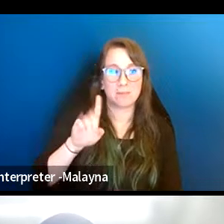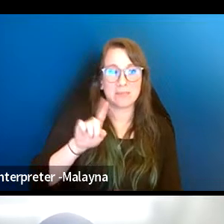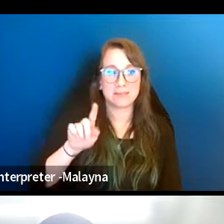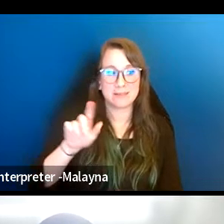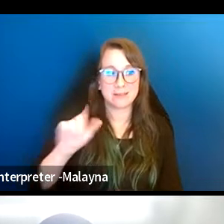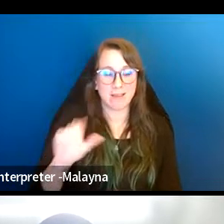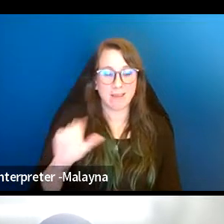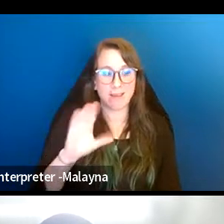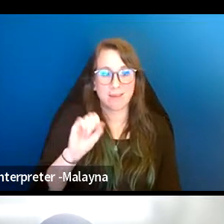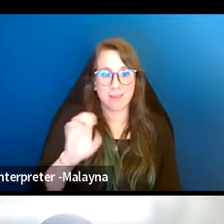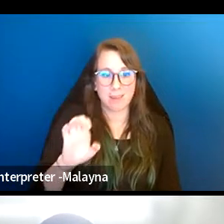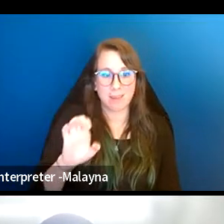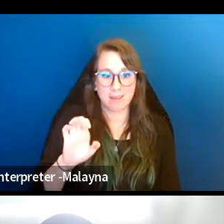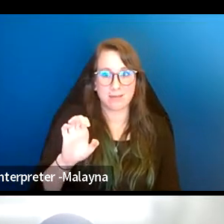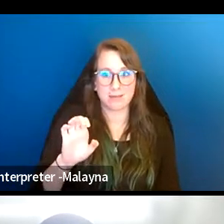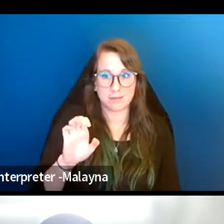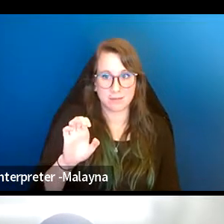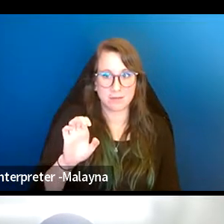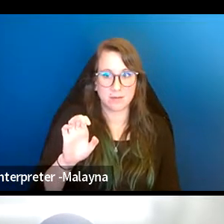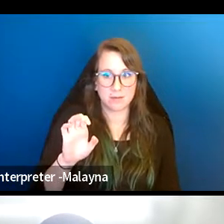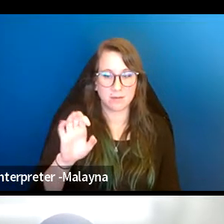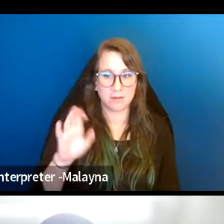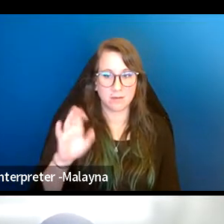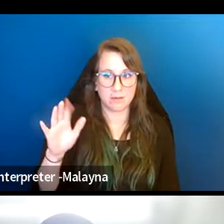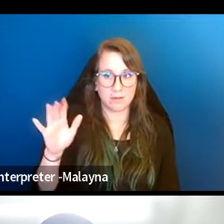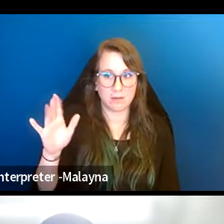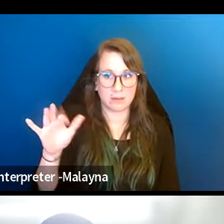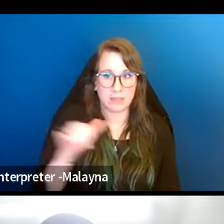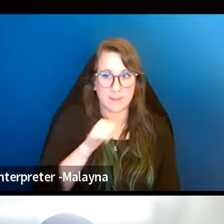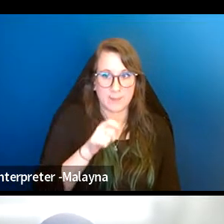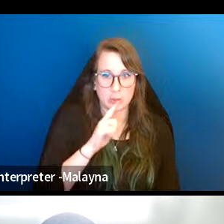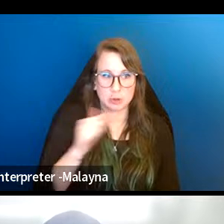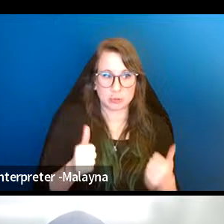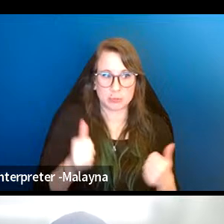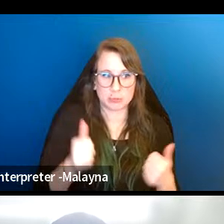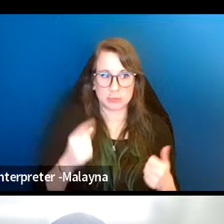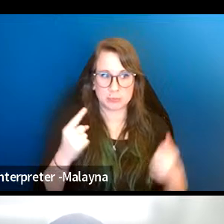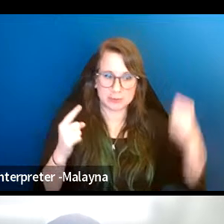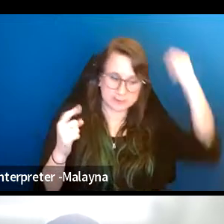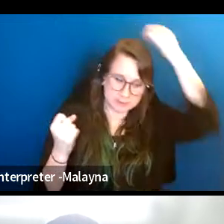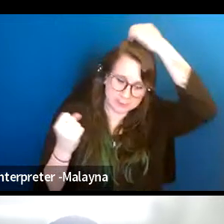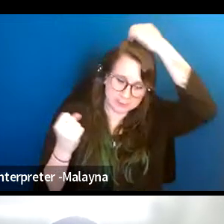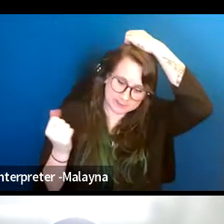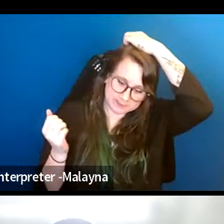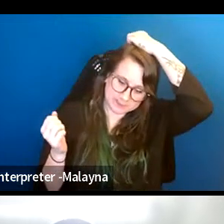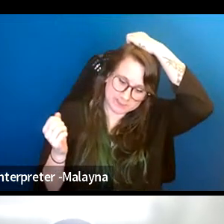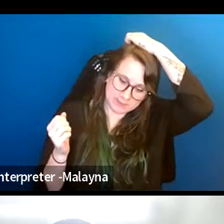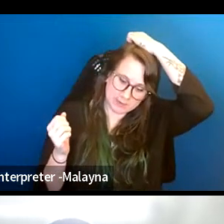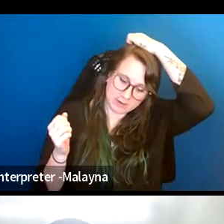BZA case, I don't know, let me see, I'm not sure what the number is here. Get that in a second.